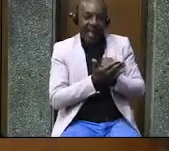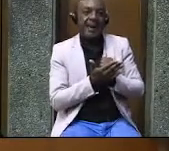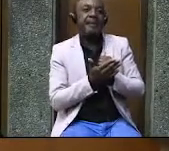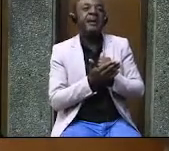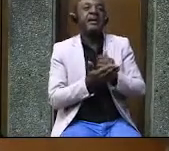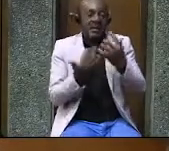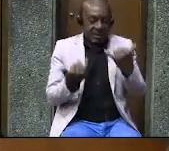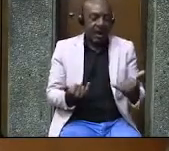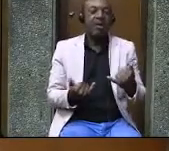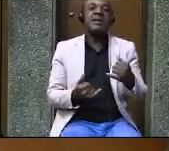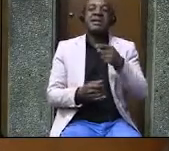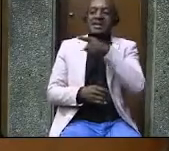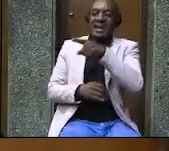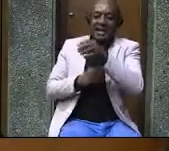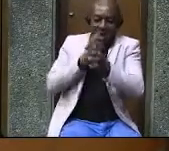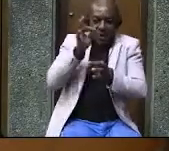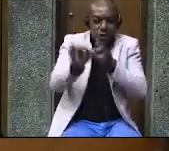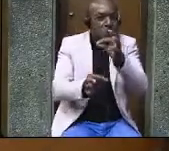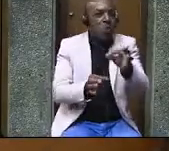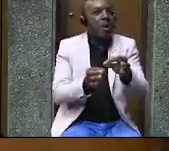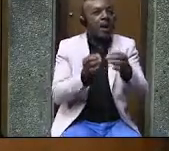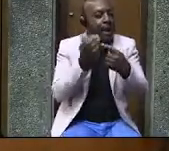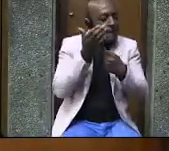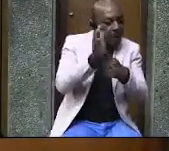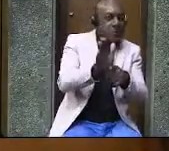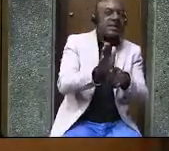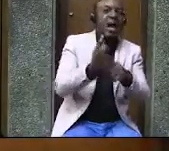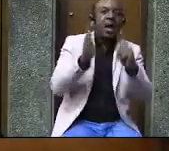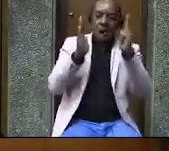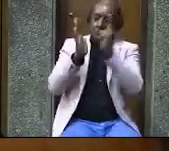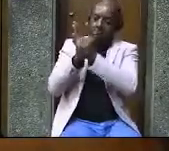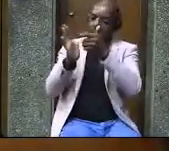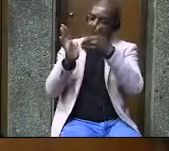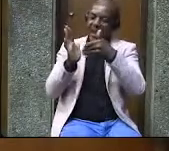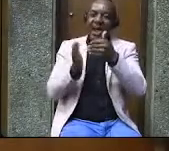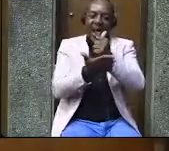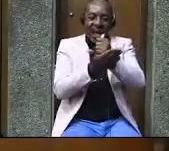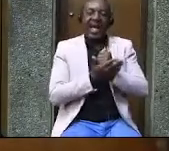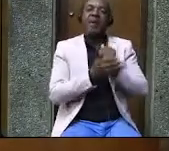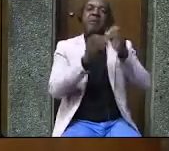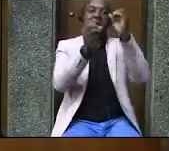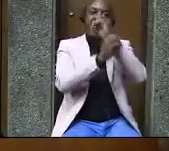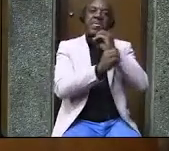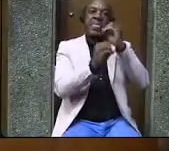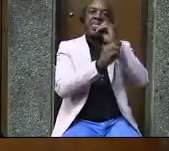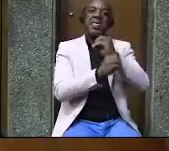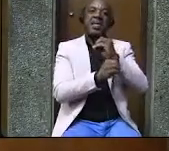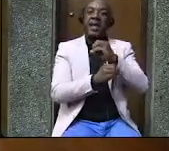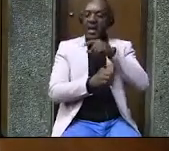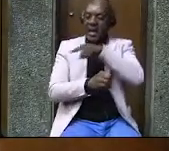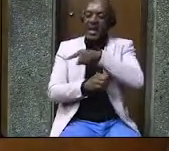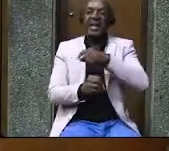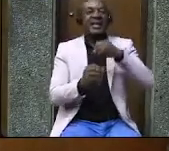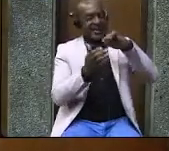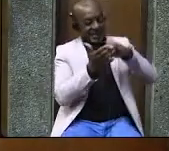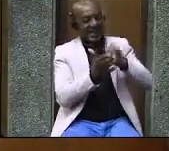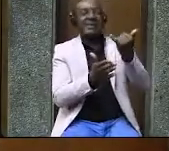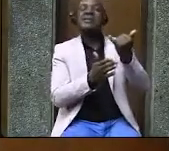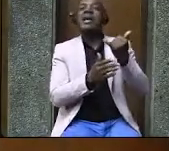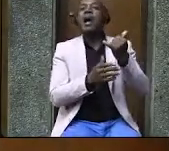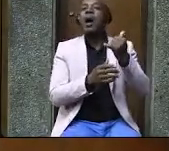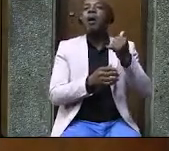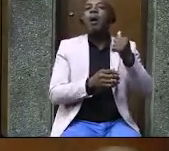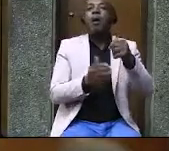finding expression because the law eloring e guide the expropriation bill. It is a foreign law which favors